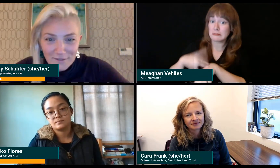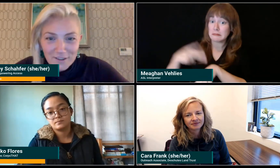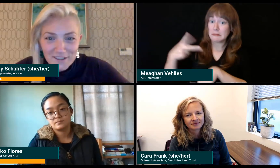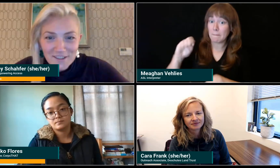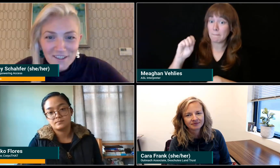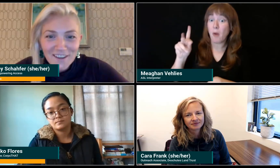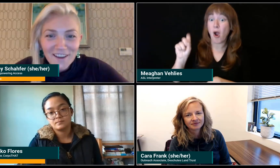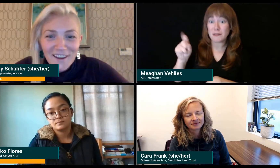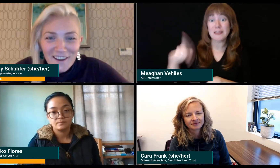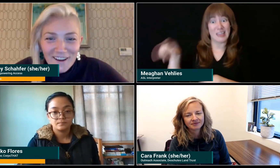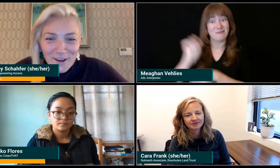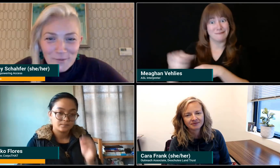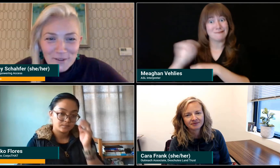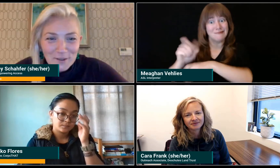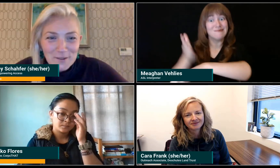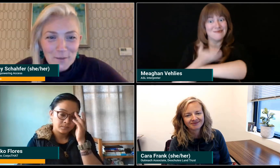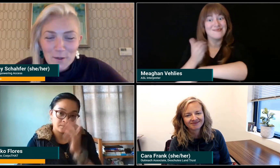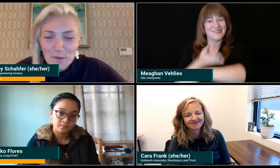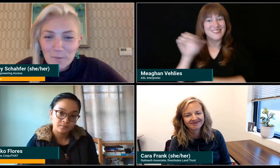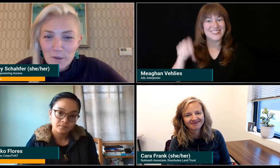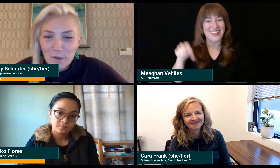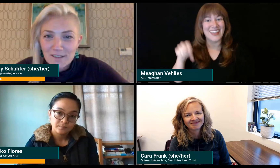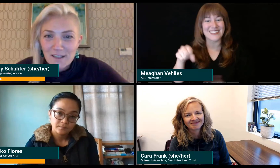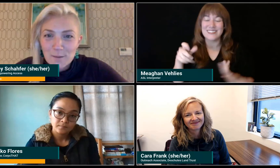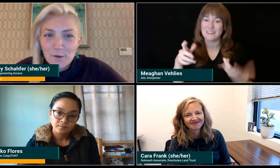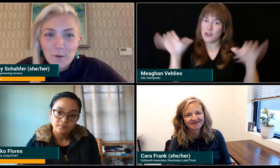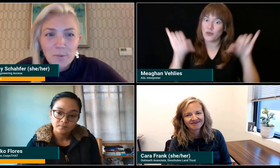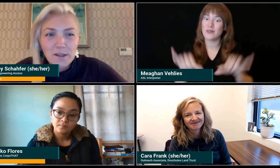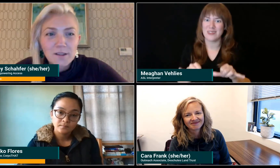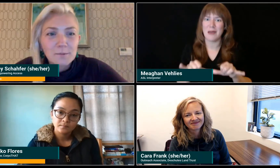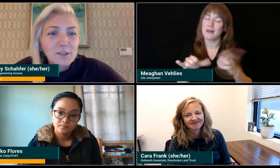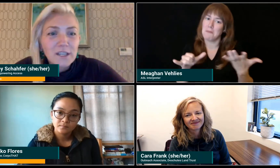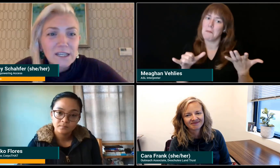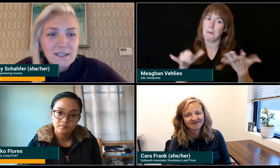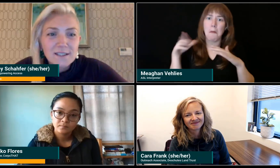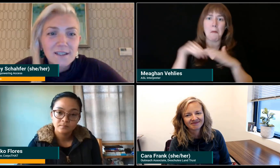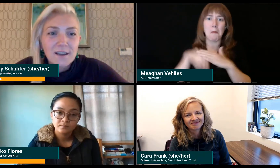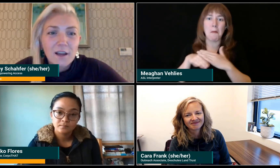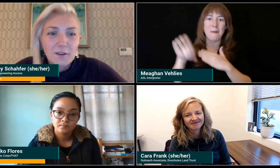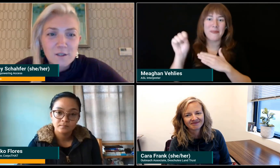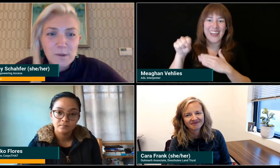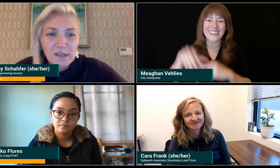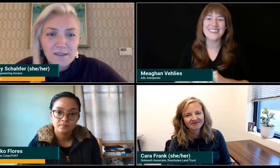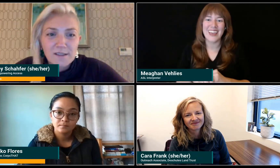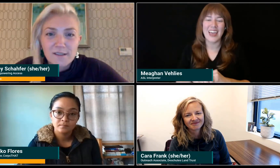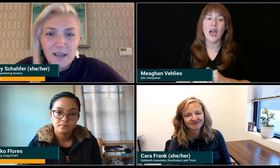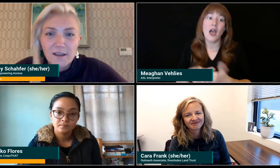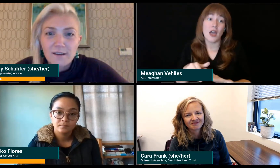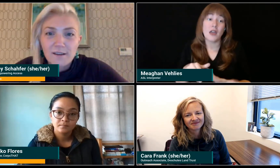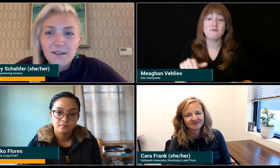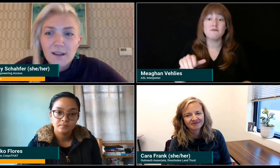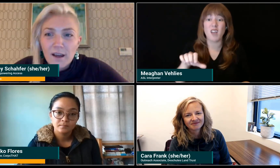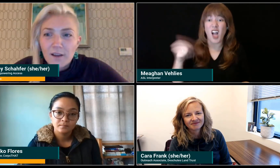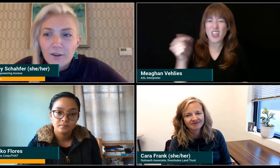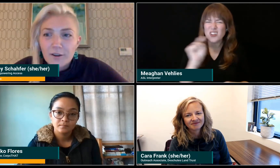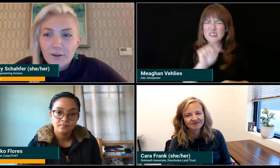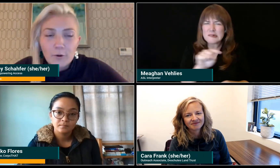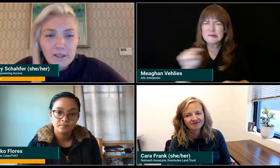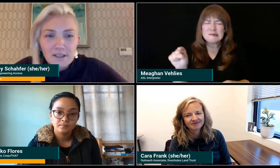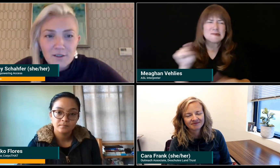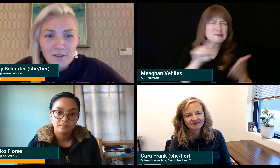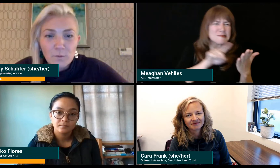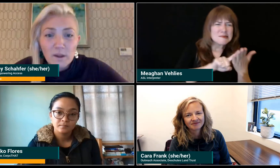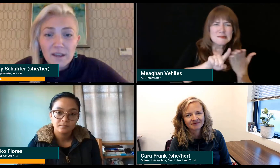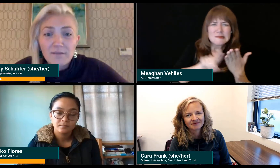work, obviously, with Yosemite being pretty accessible, but looking into other spaces and